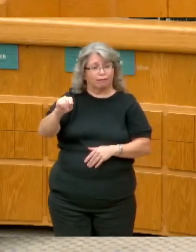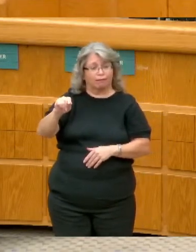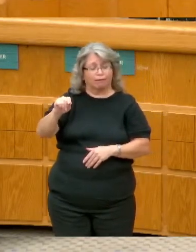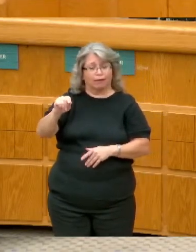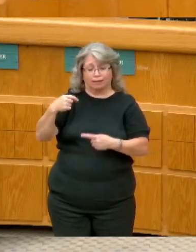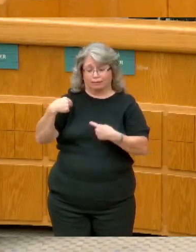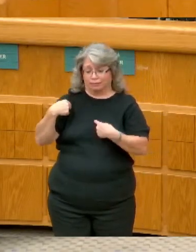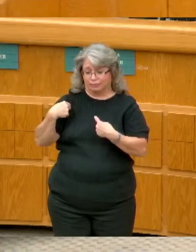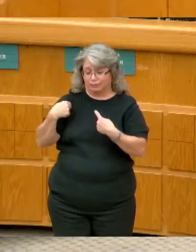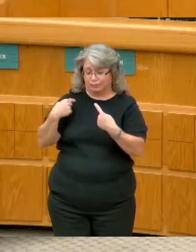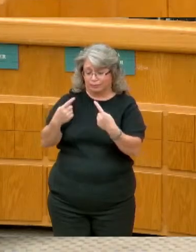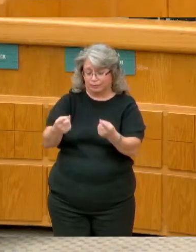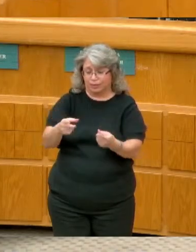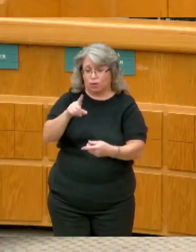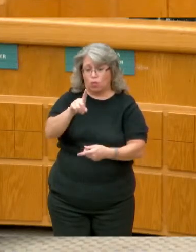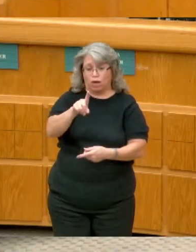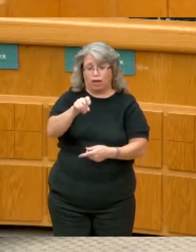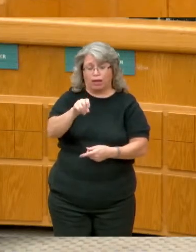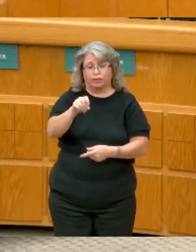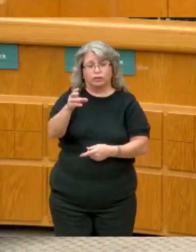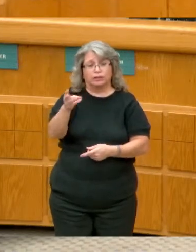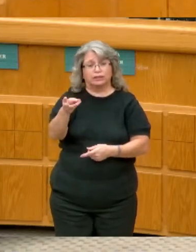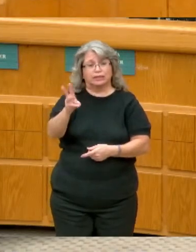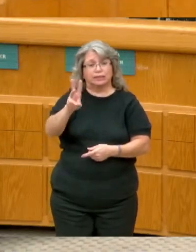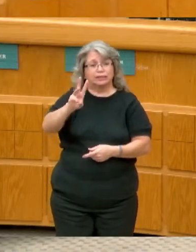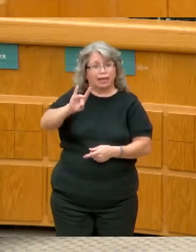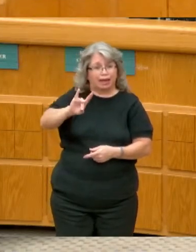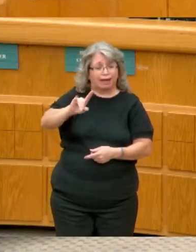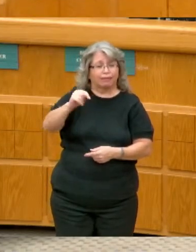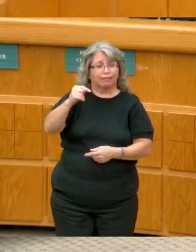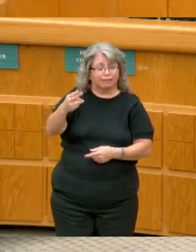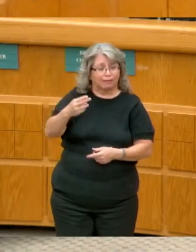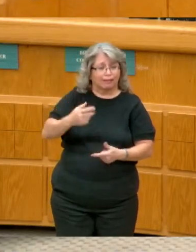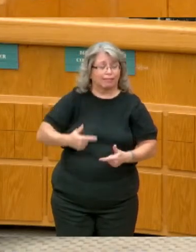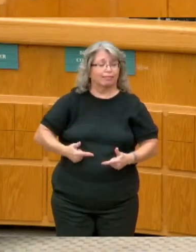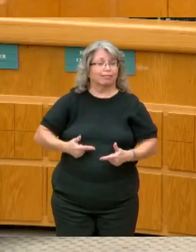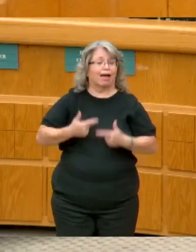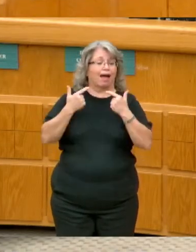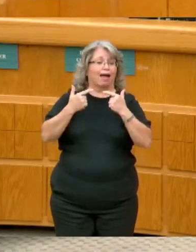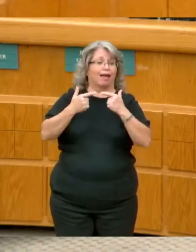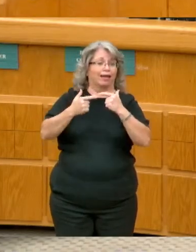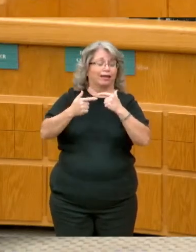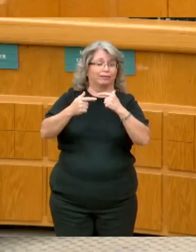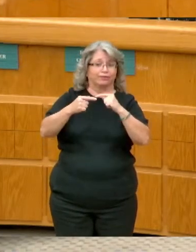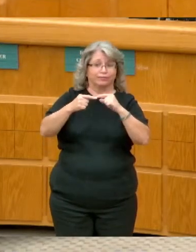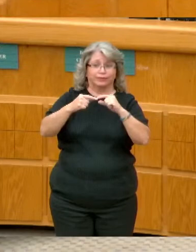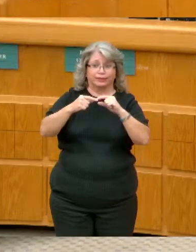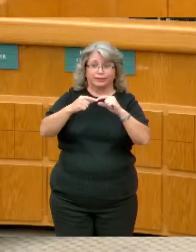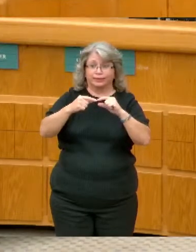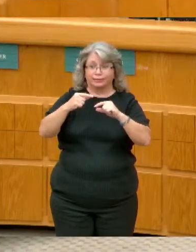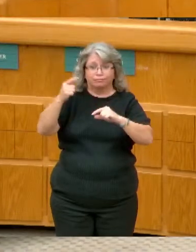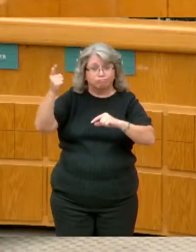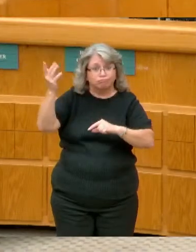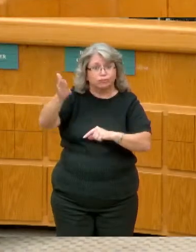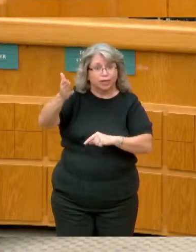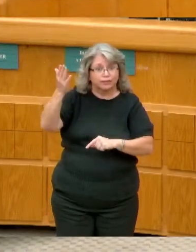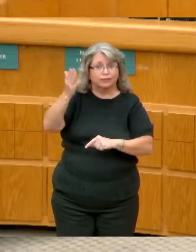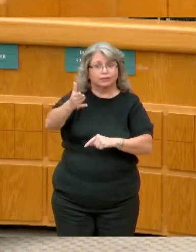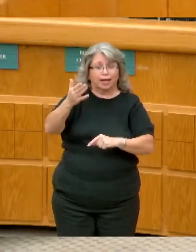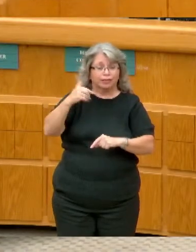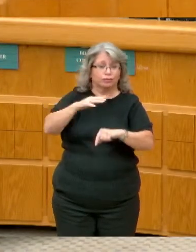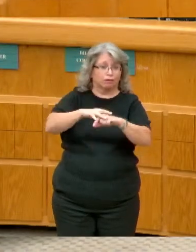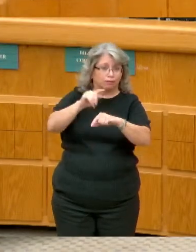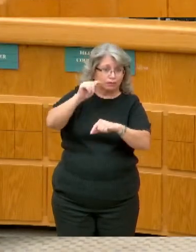the 168 live broadcasts have aired since the beginning. So we've done this many,